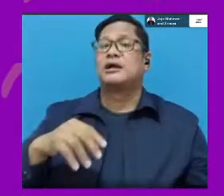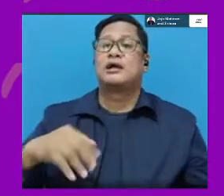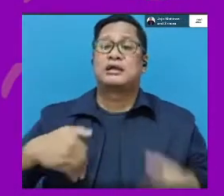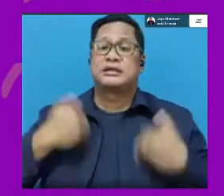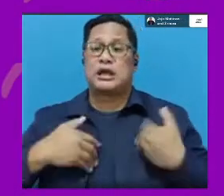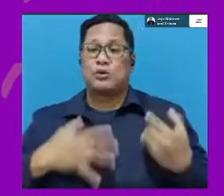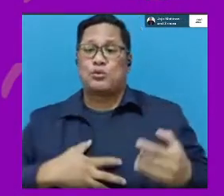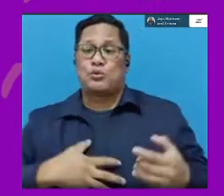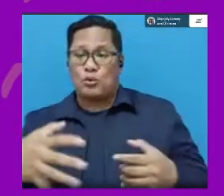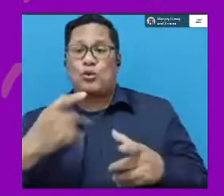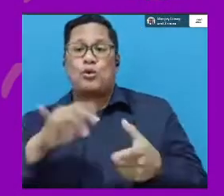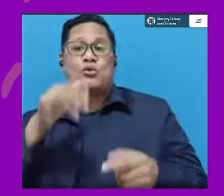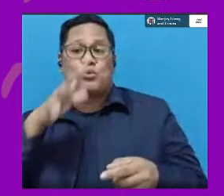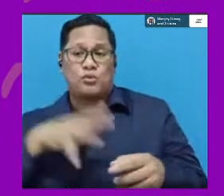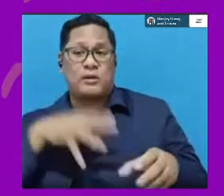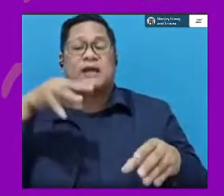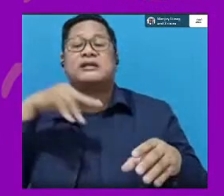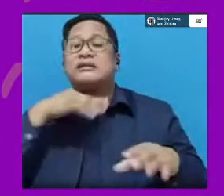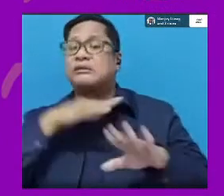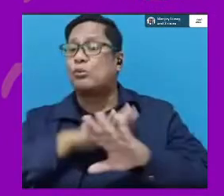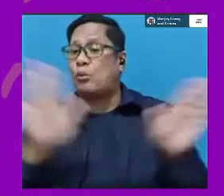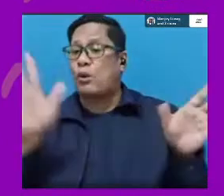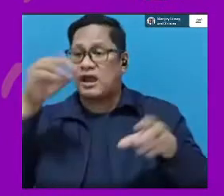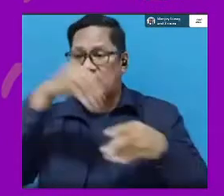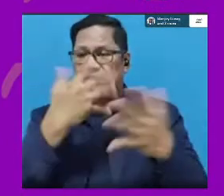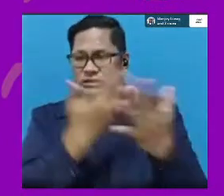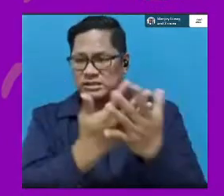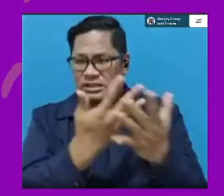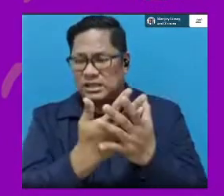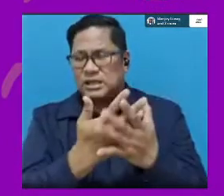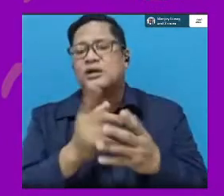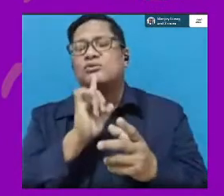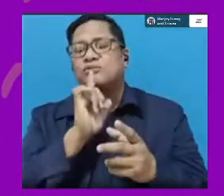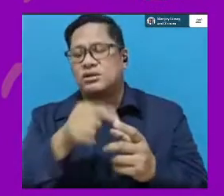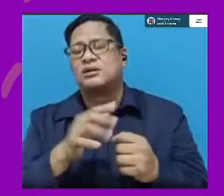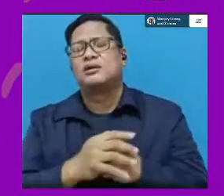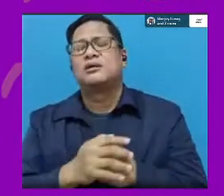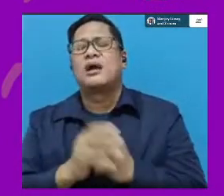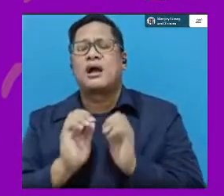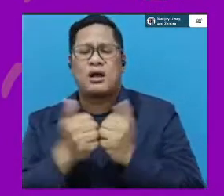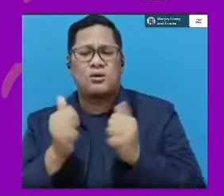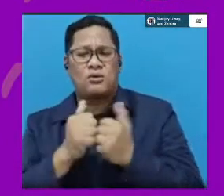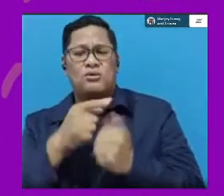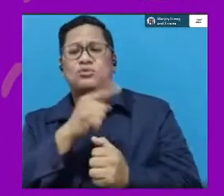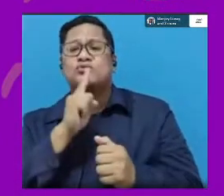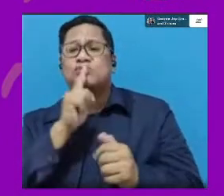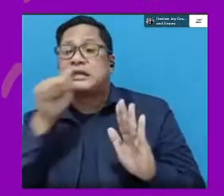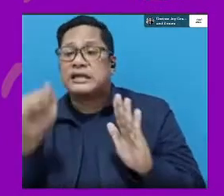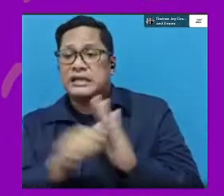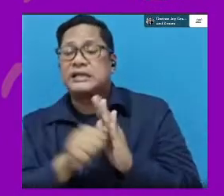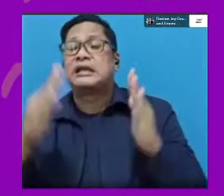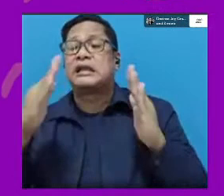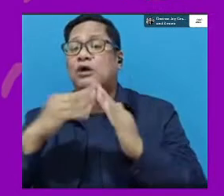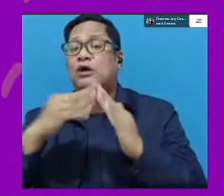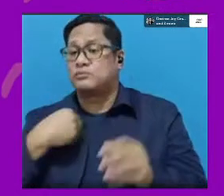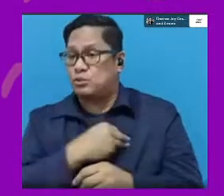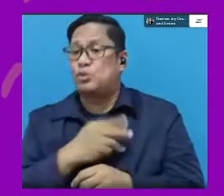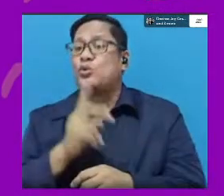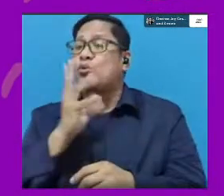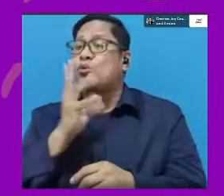jail or may not fit the higher risk group. So yun po, how can the hidden households, the people who are more